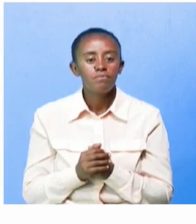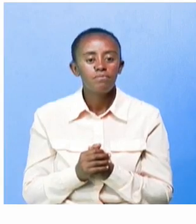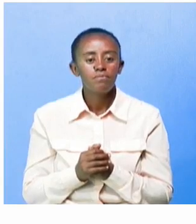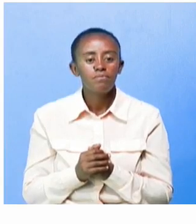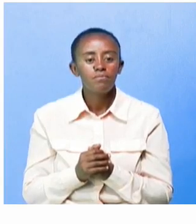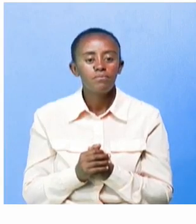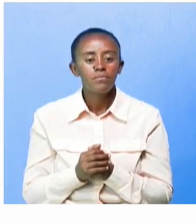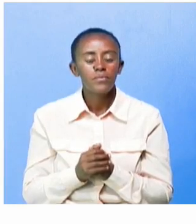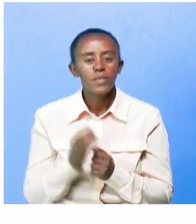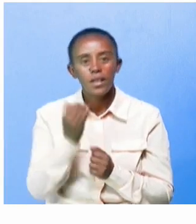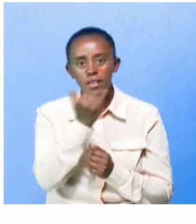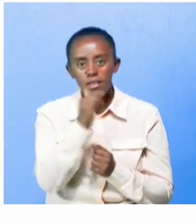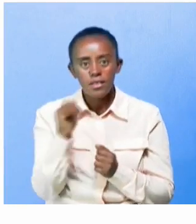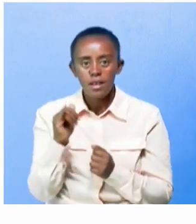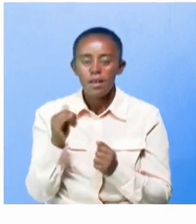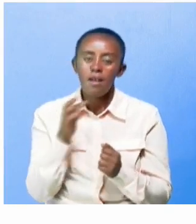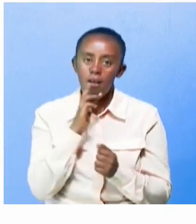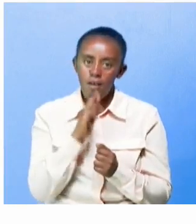They are